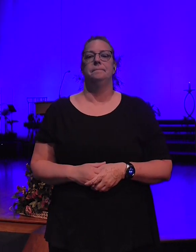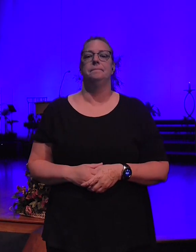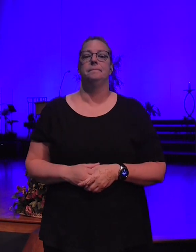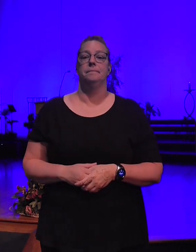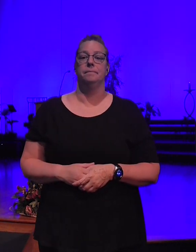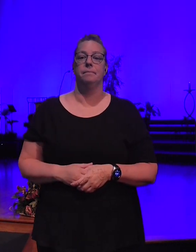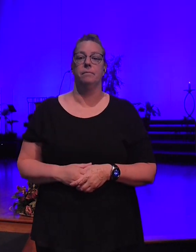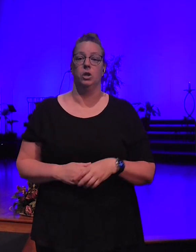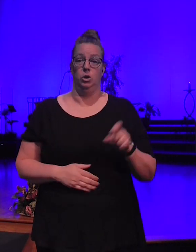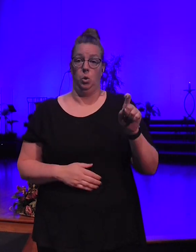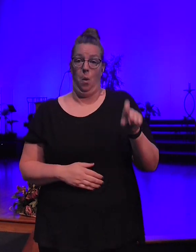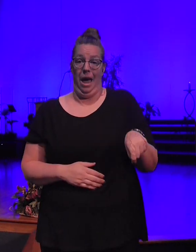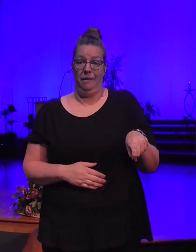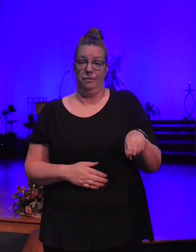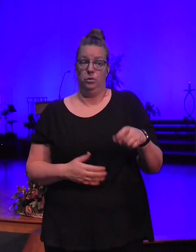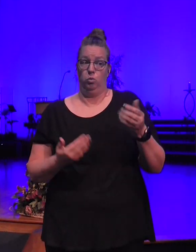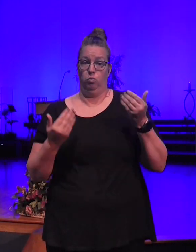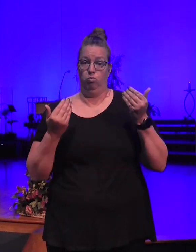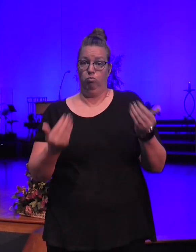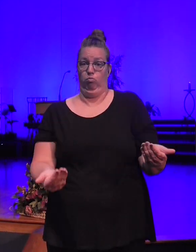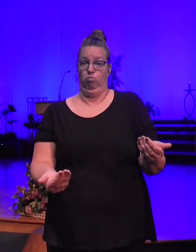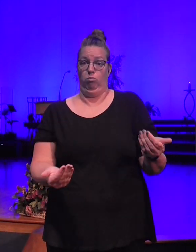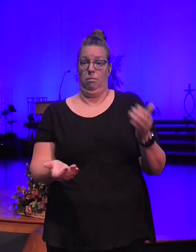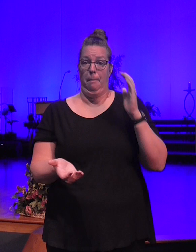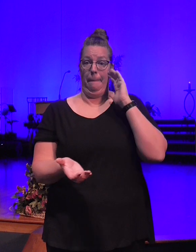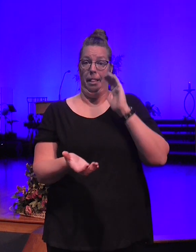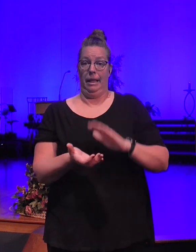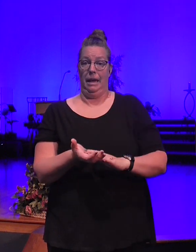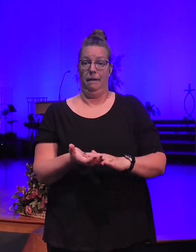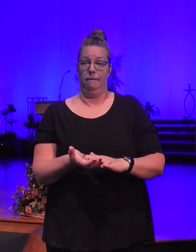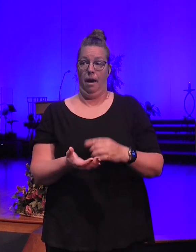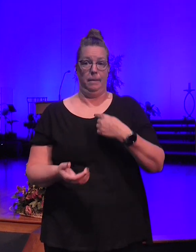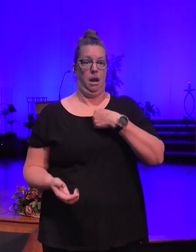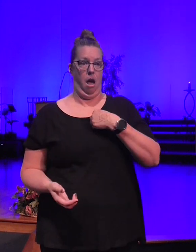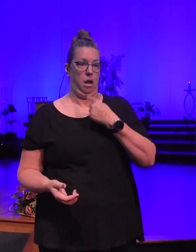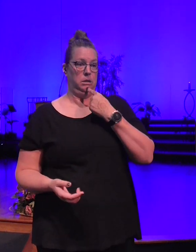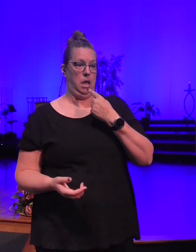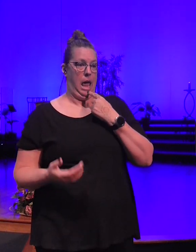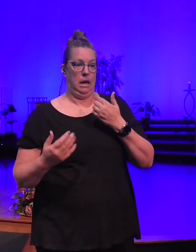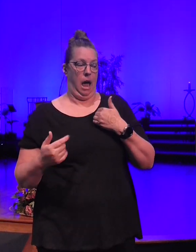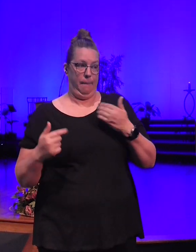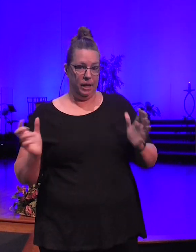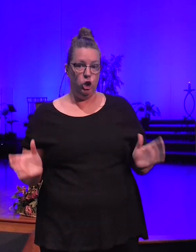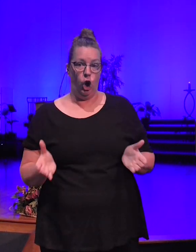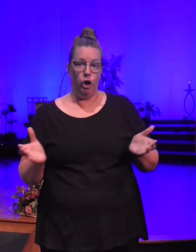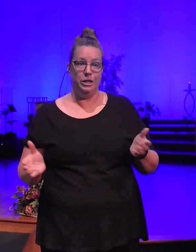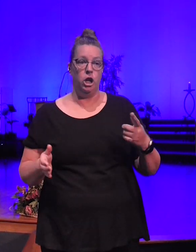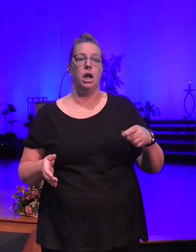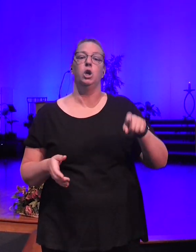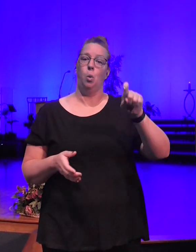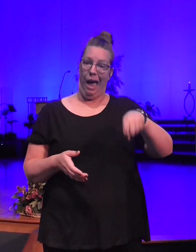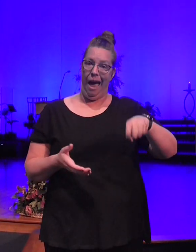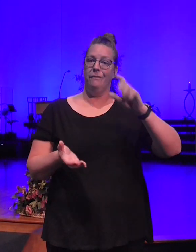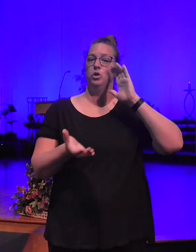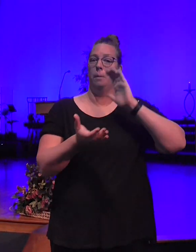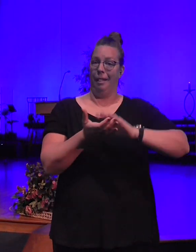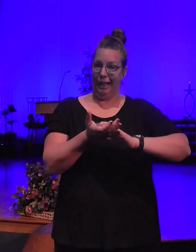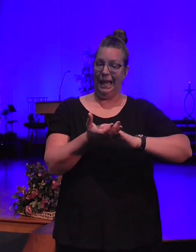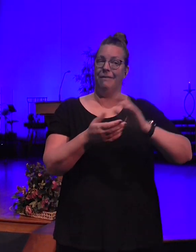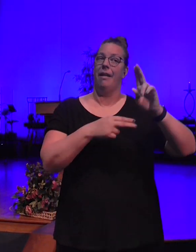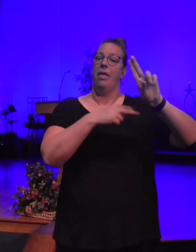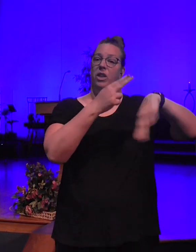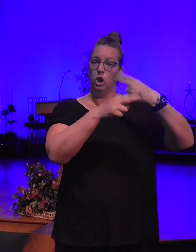So you have to believe, I say you have to believe, I'm going to encourage you to believe, that the universe has your